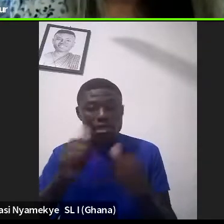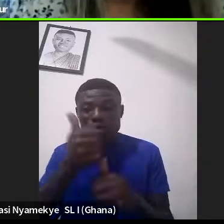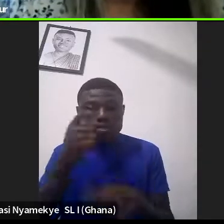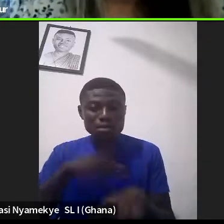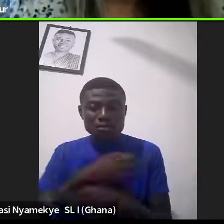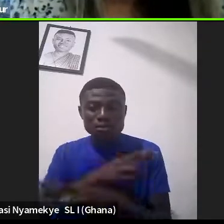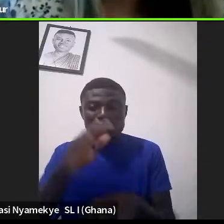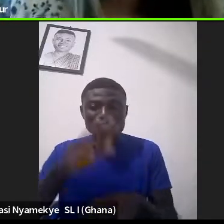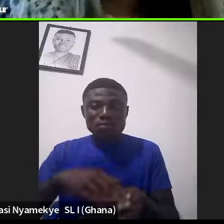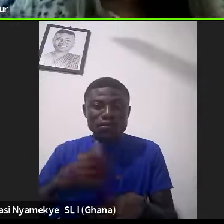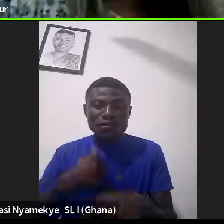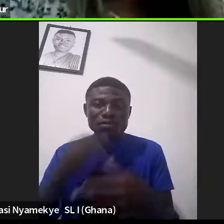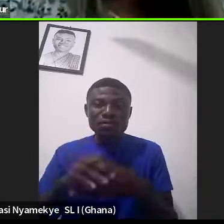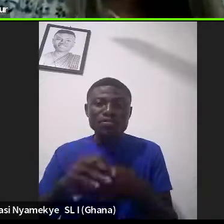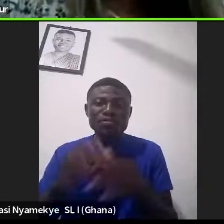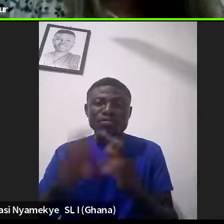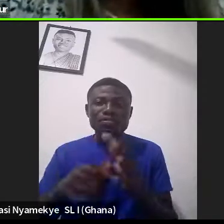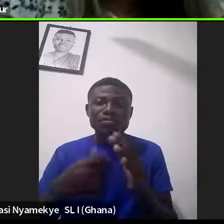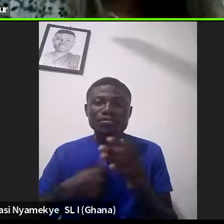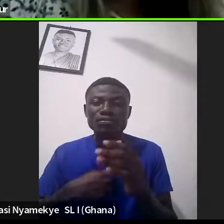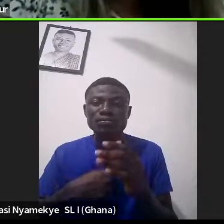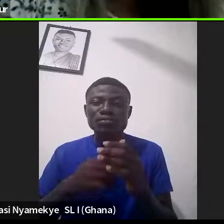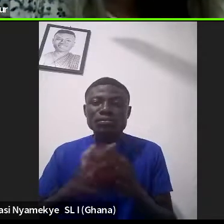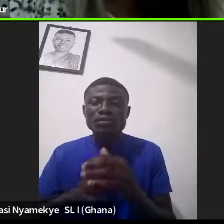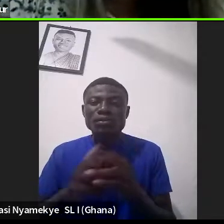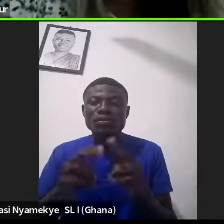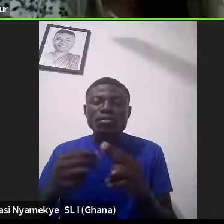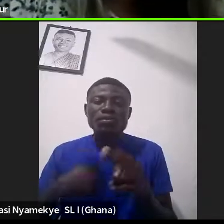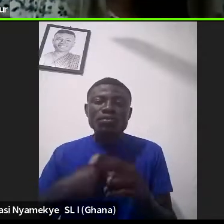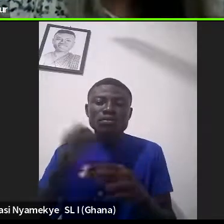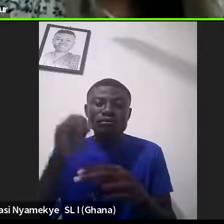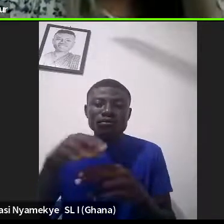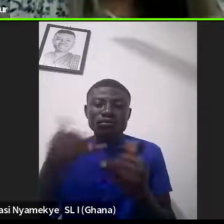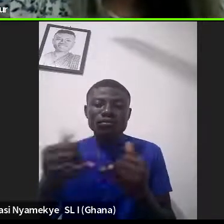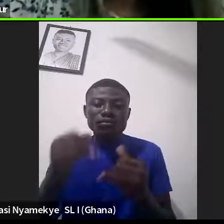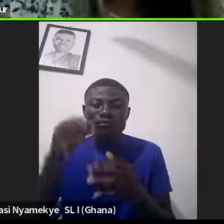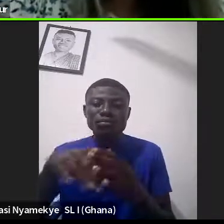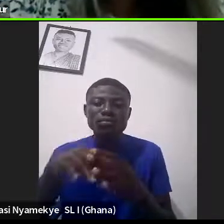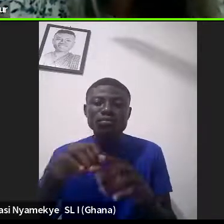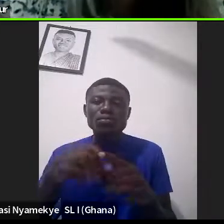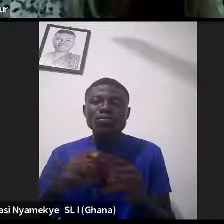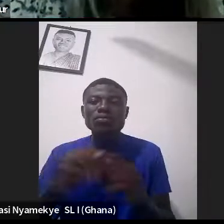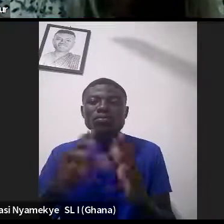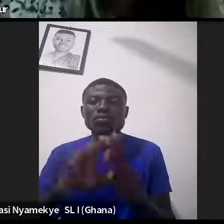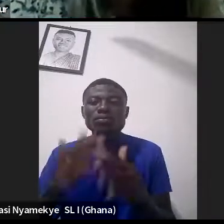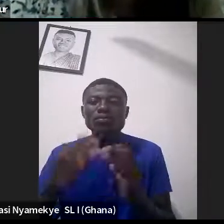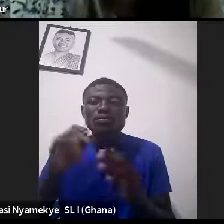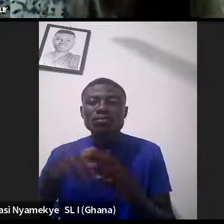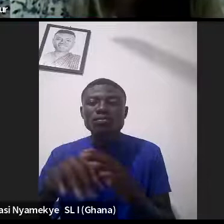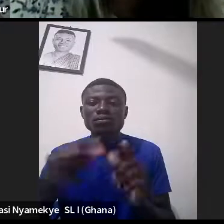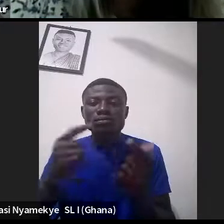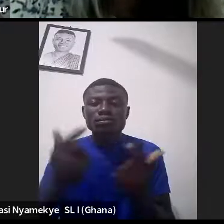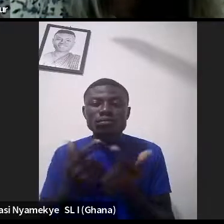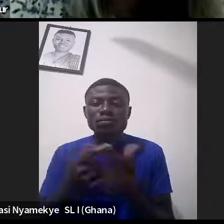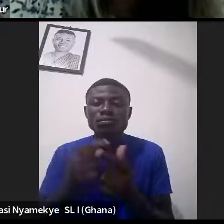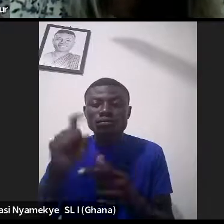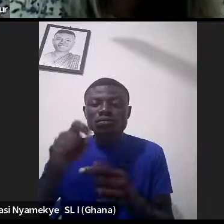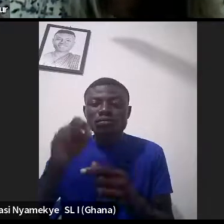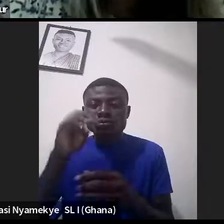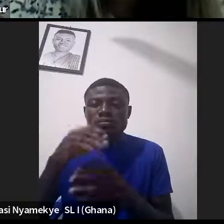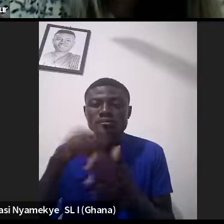forever. and if maybe I'll post the Padlet right now while I don't know. I think so. I think you should.